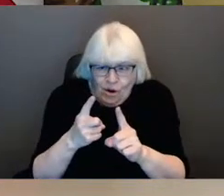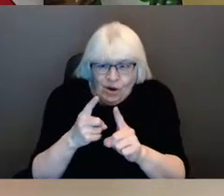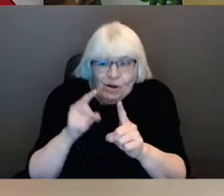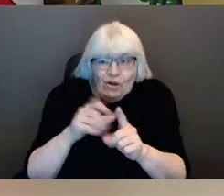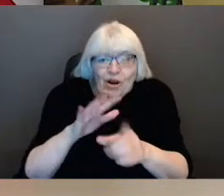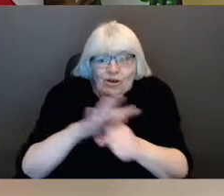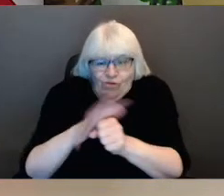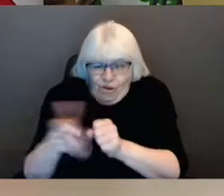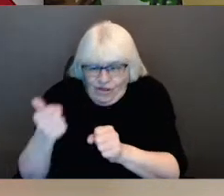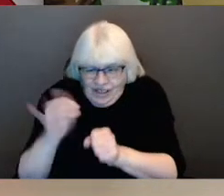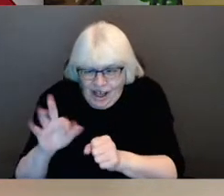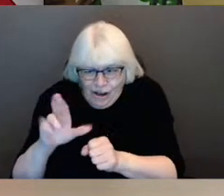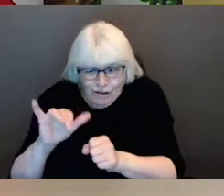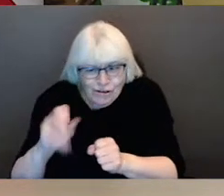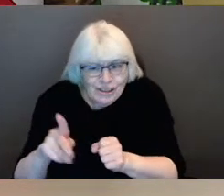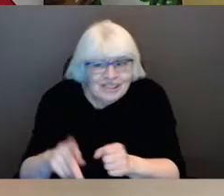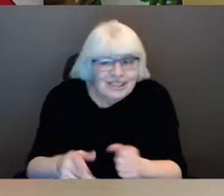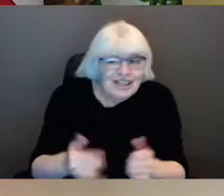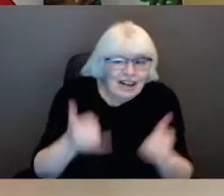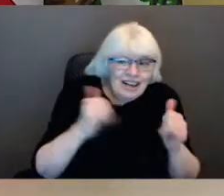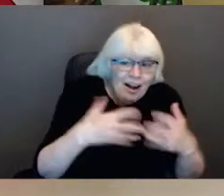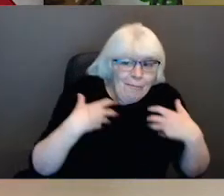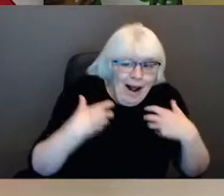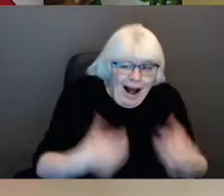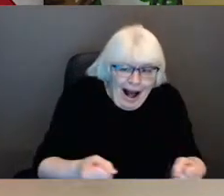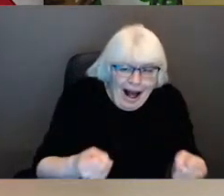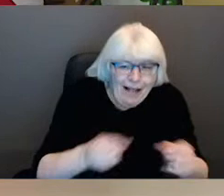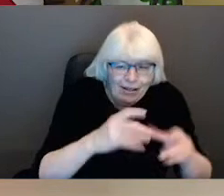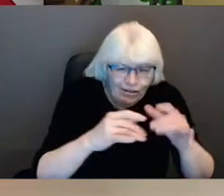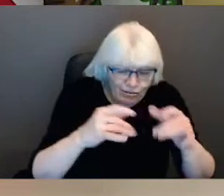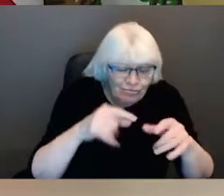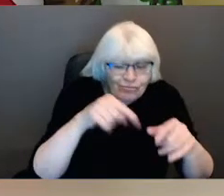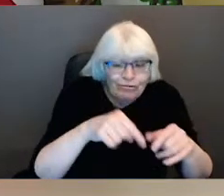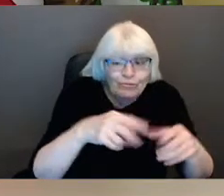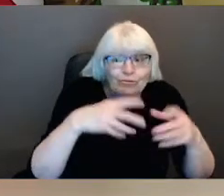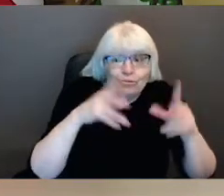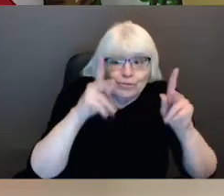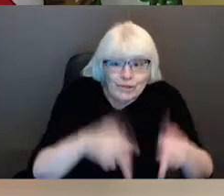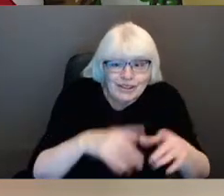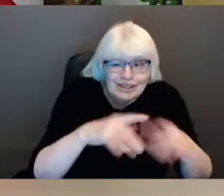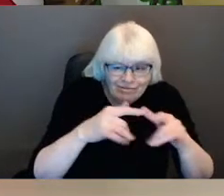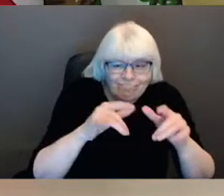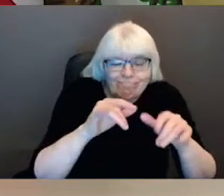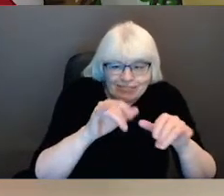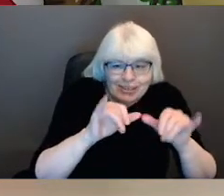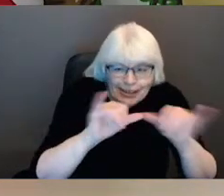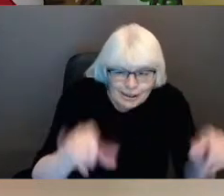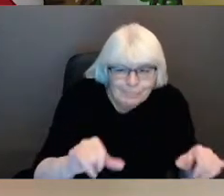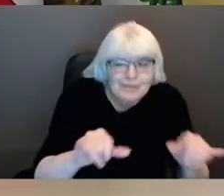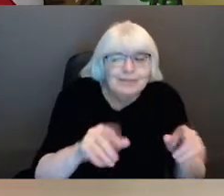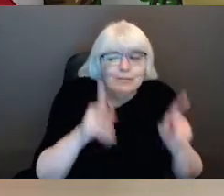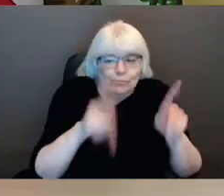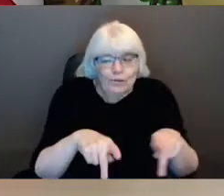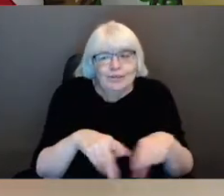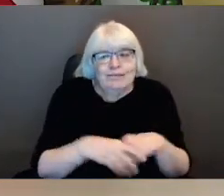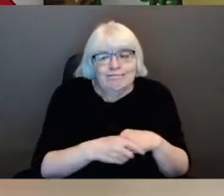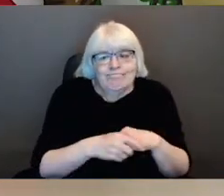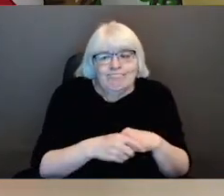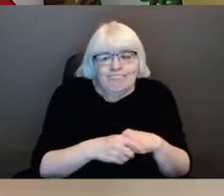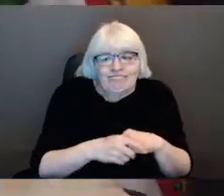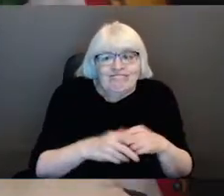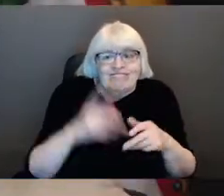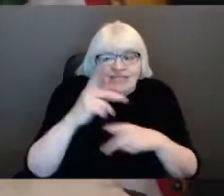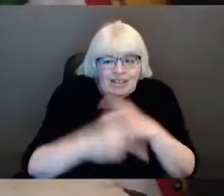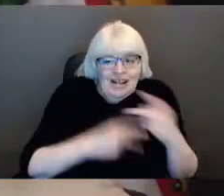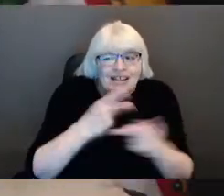healthcare system. Let us continue to be patient and continue to be kind. Okay, thank you. Thank